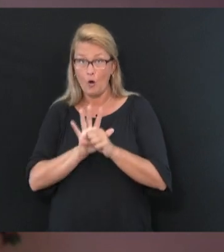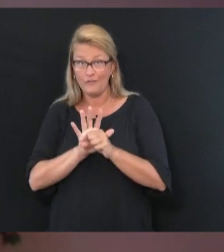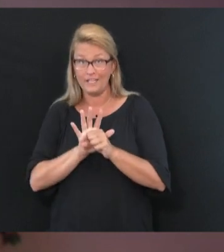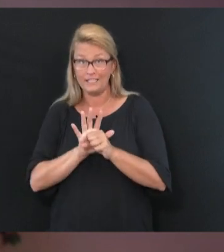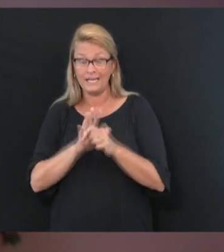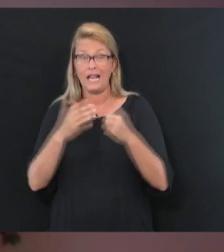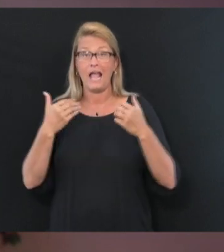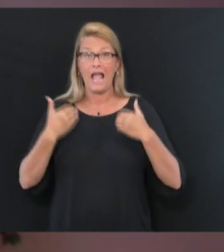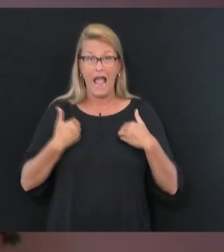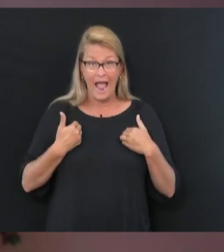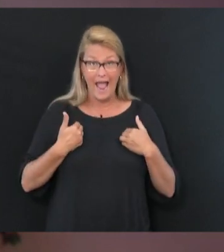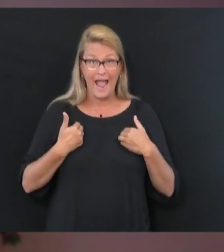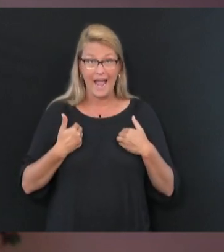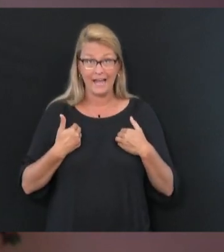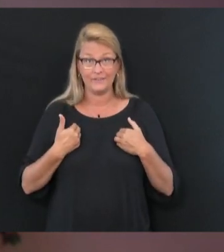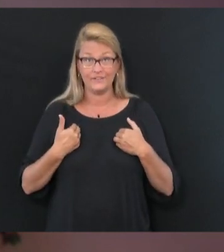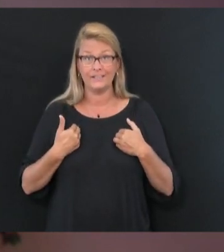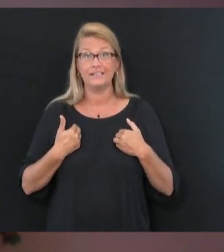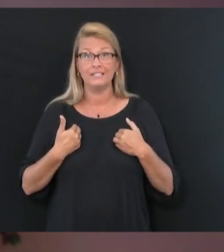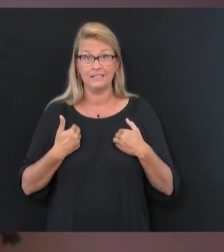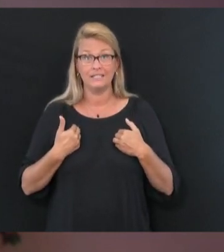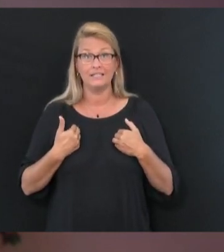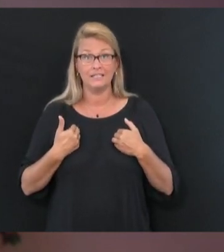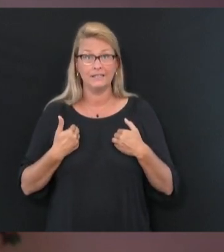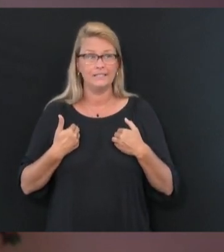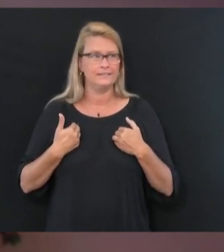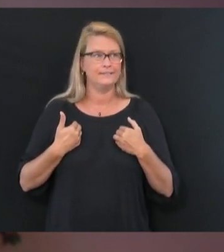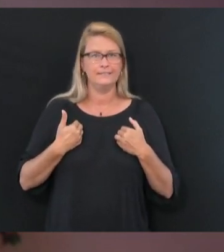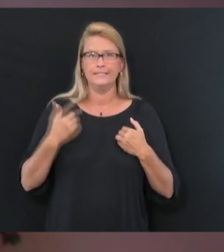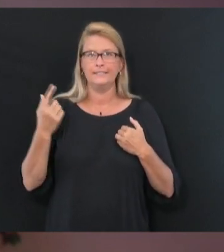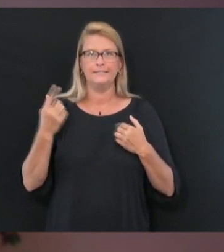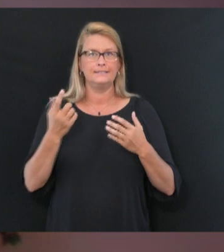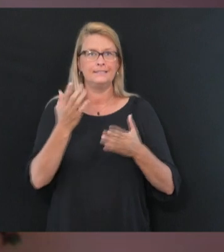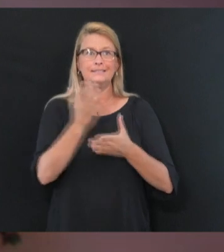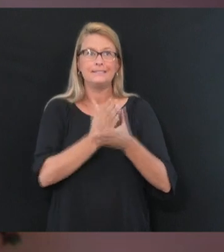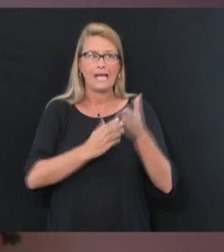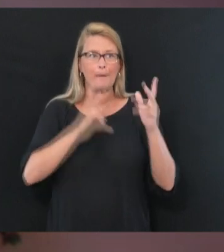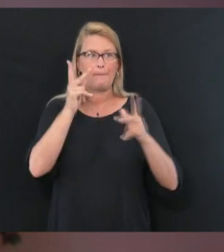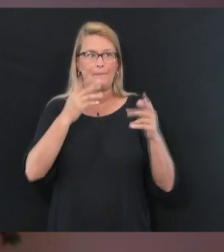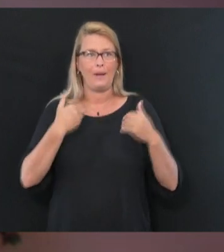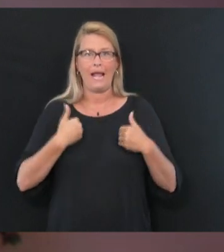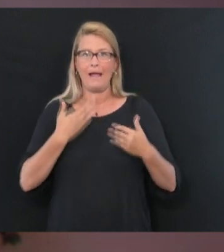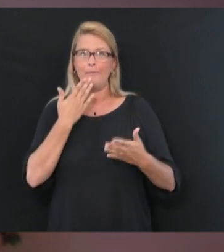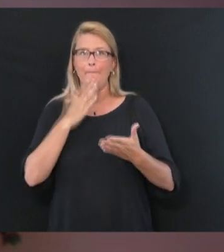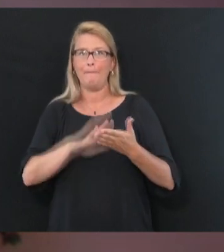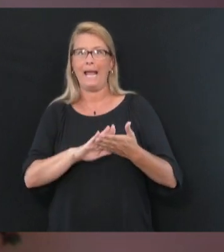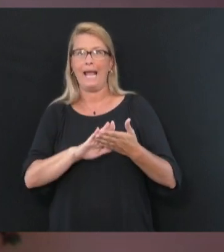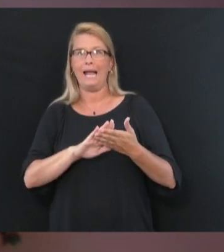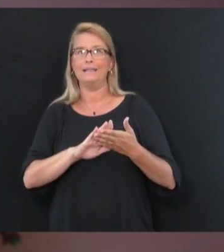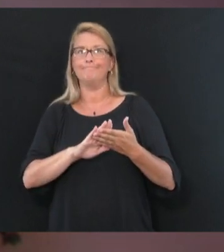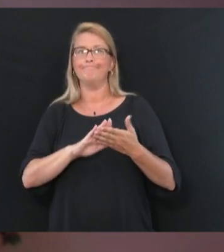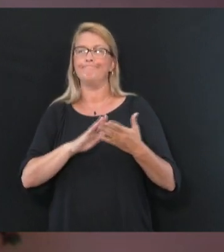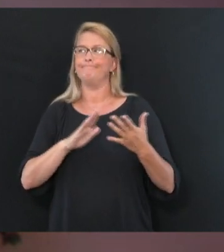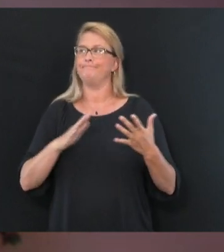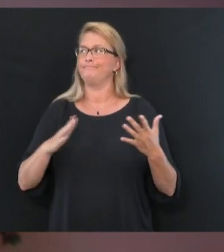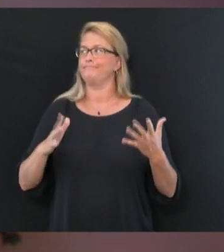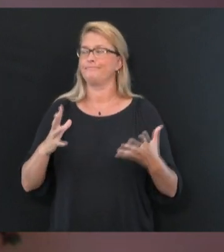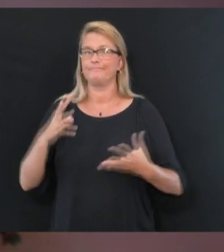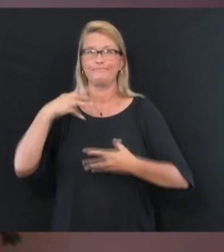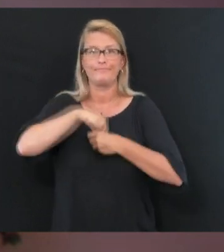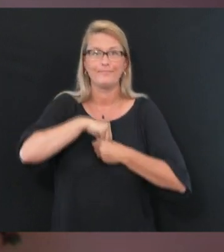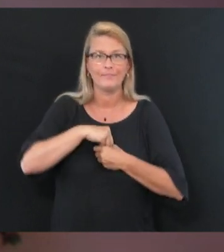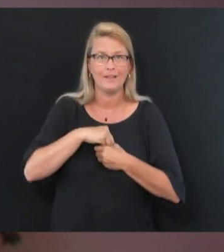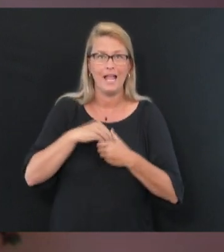some substantial effects on the human body. We know that COVID-19 seems to create or